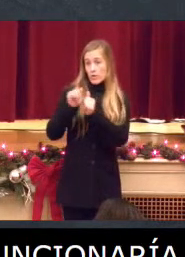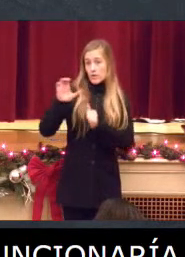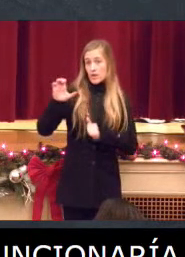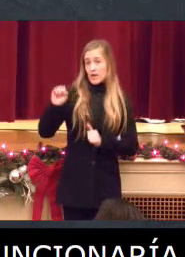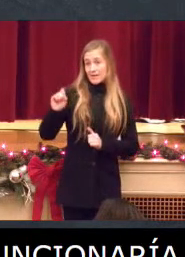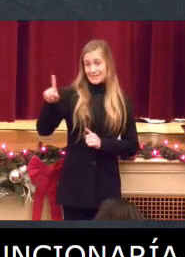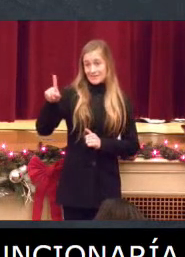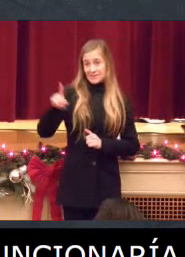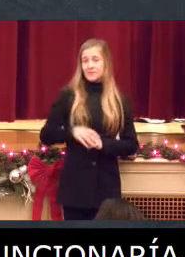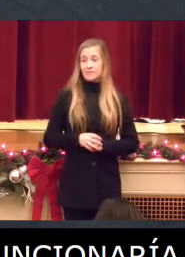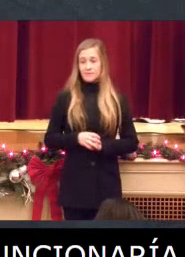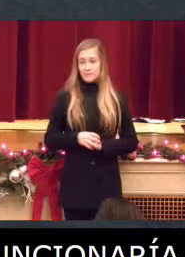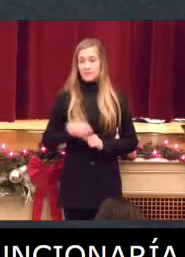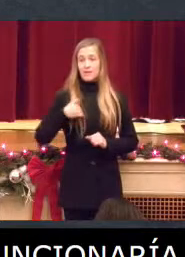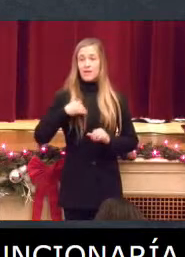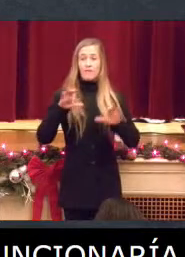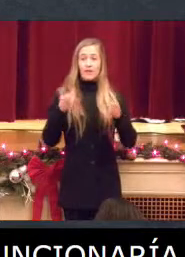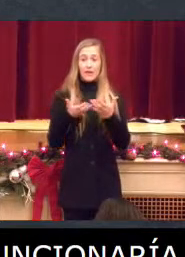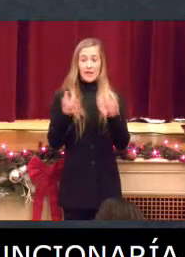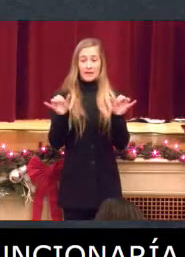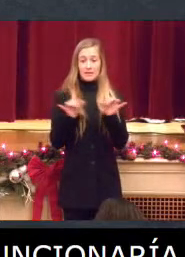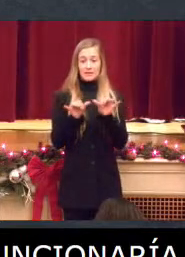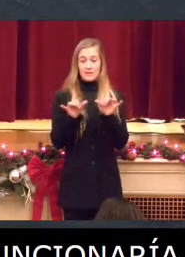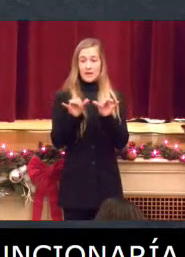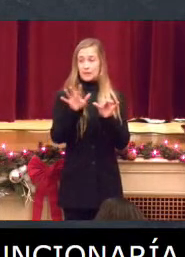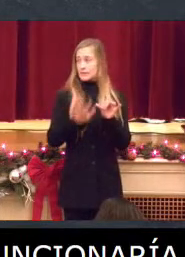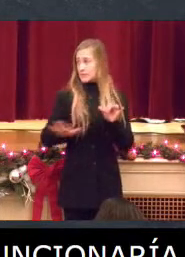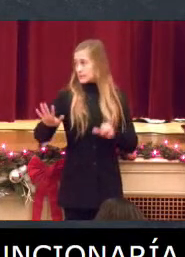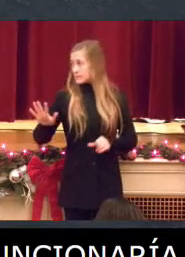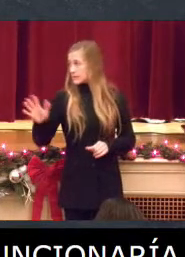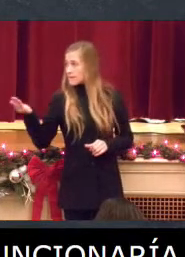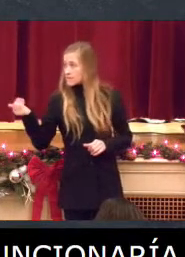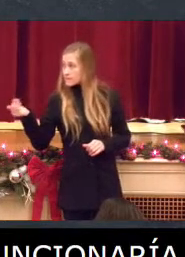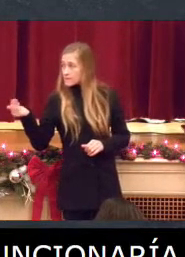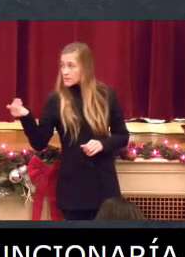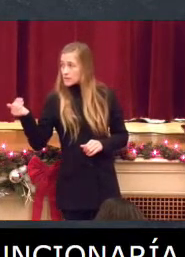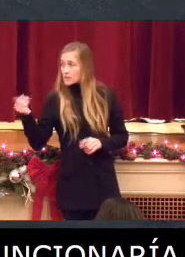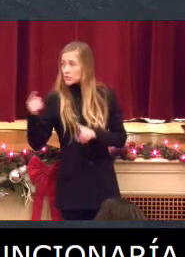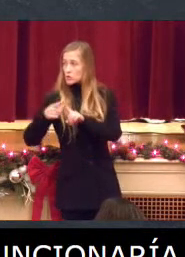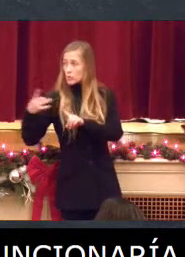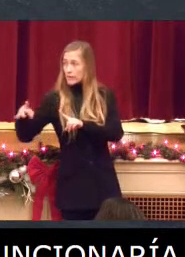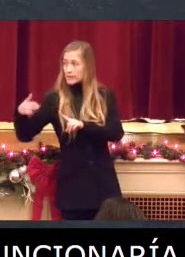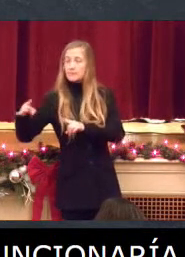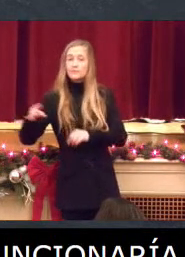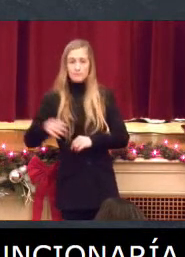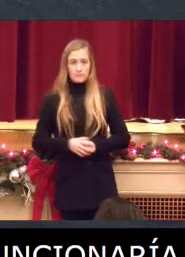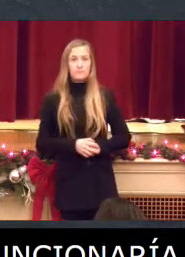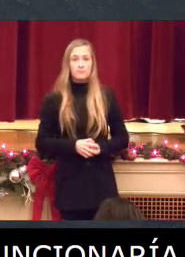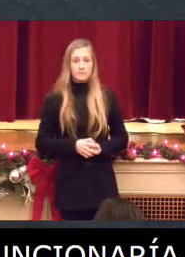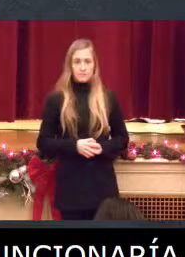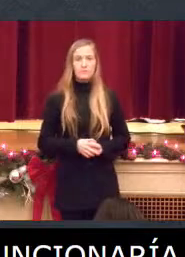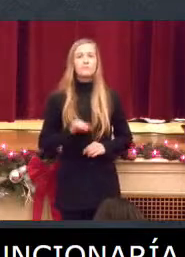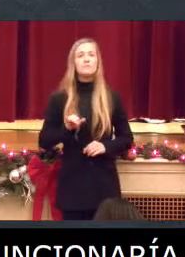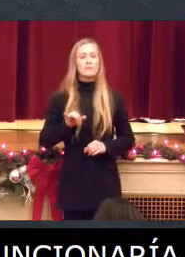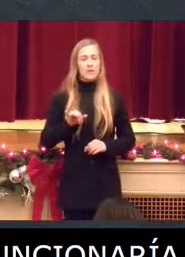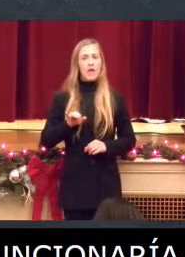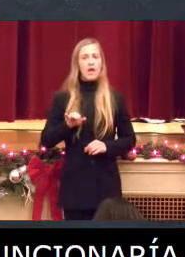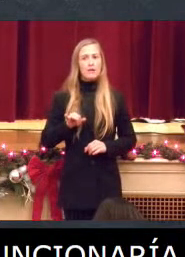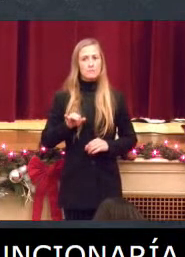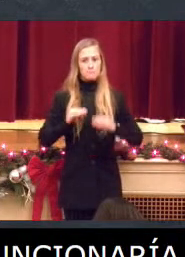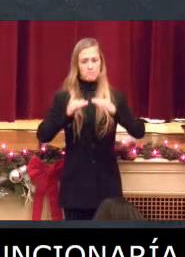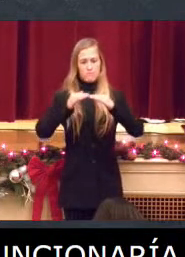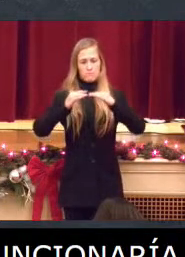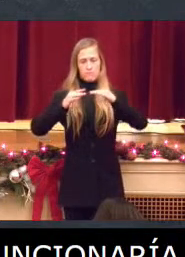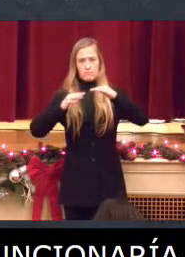have a class size of 15 to 18, which is pretty significantly below what